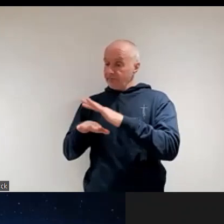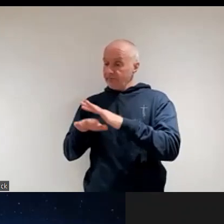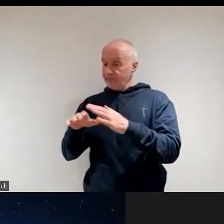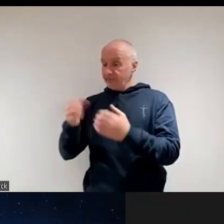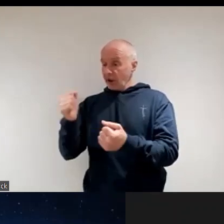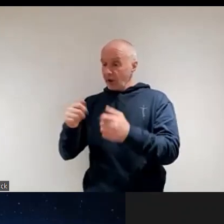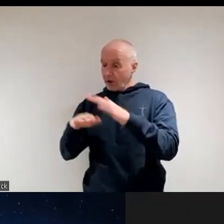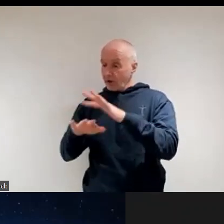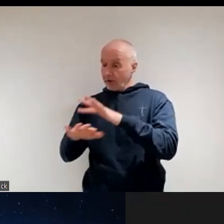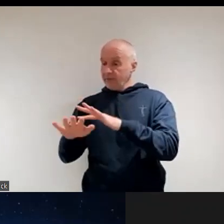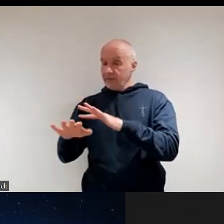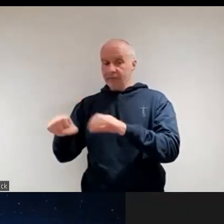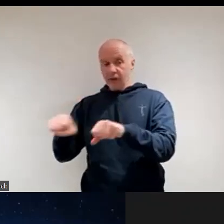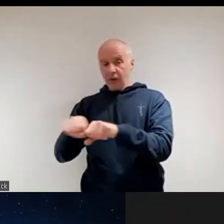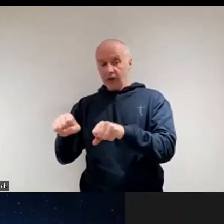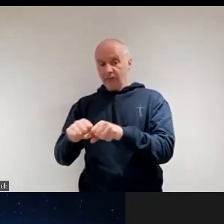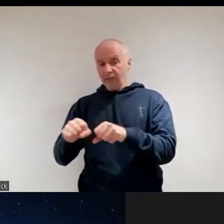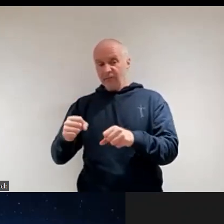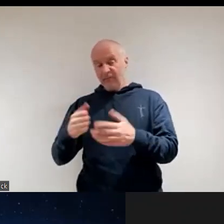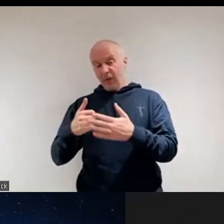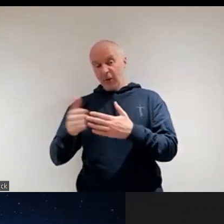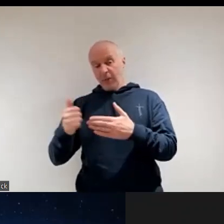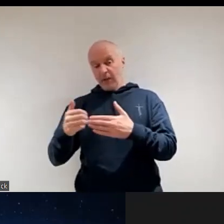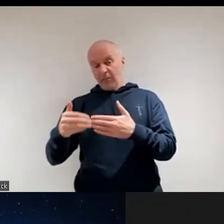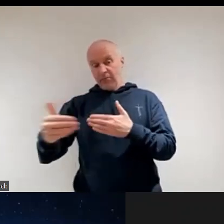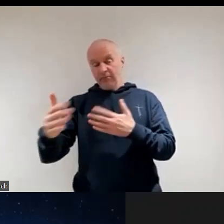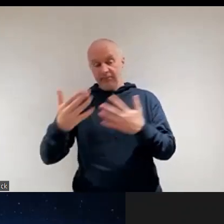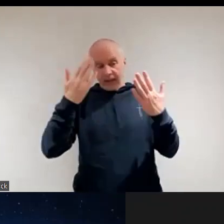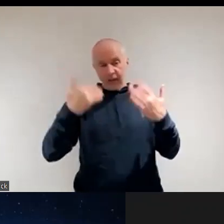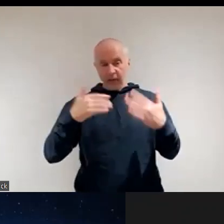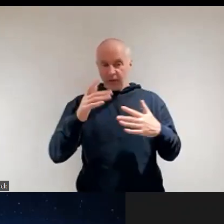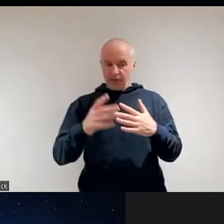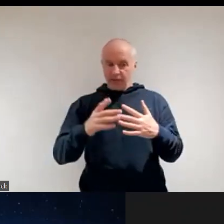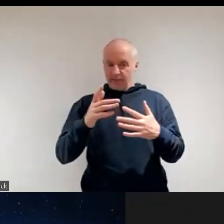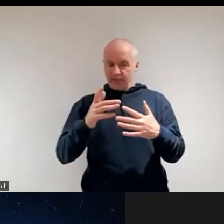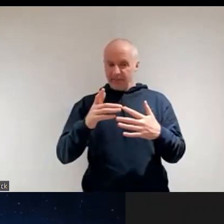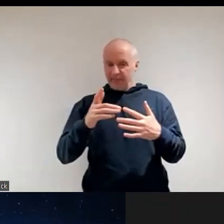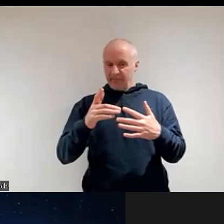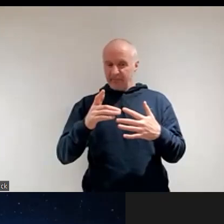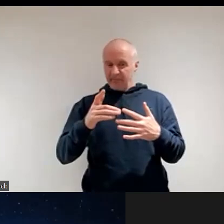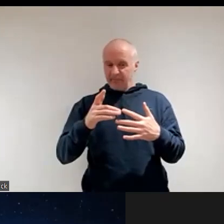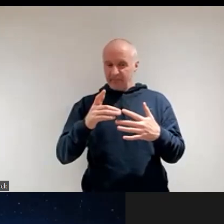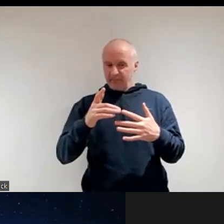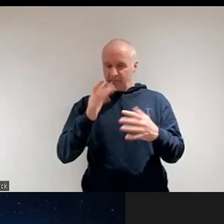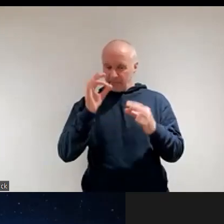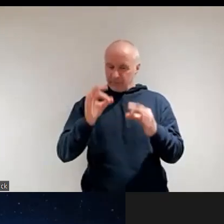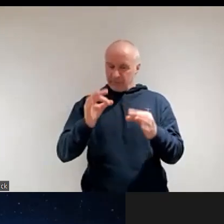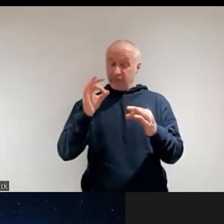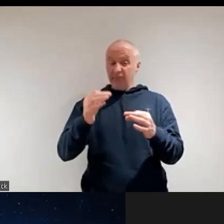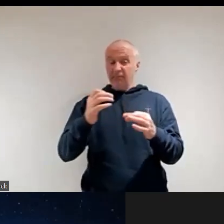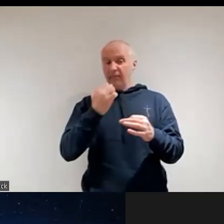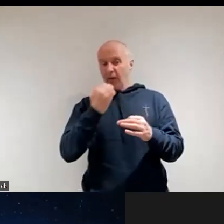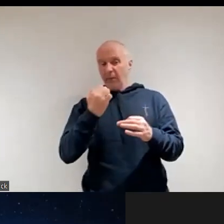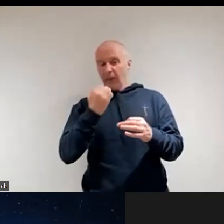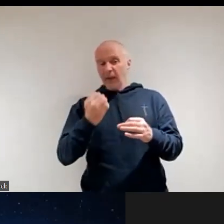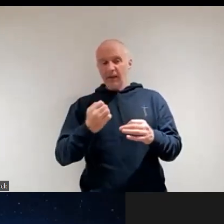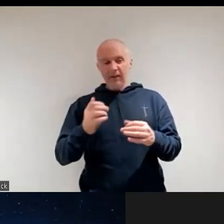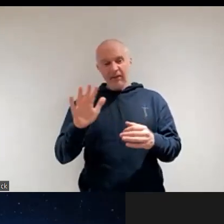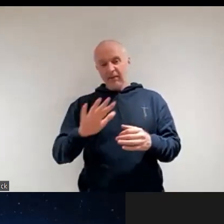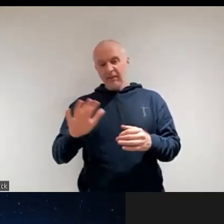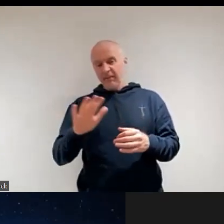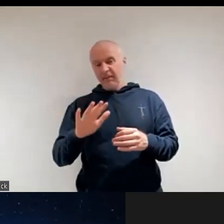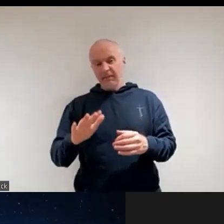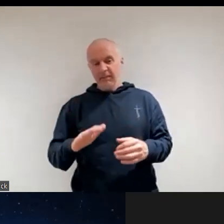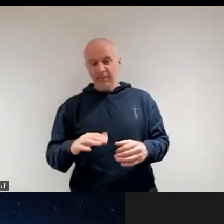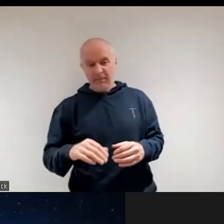will be normally much longer. I don't have the exact number of the. I think it would be like 20, 30,000